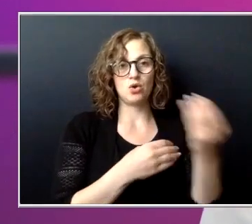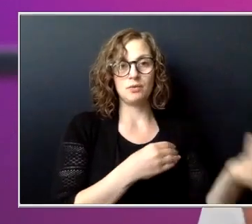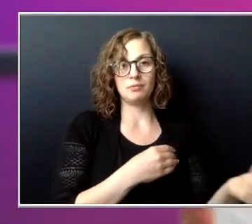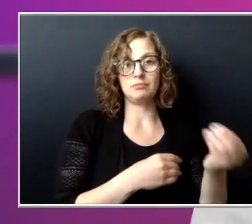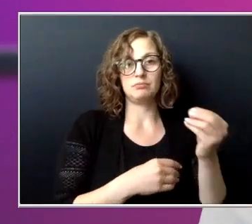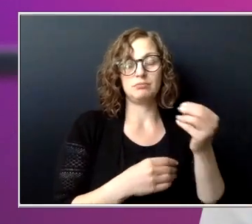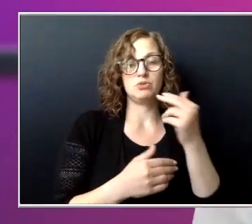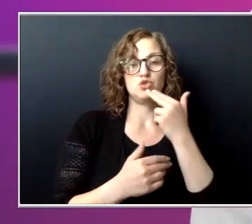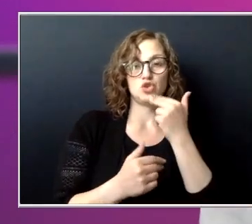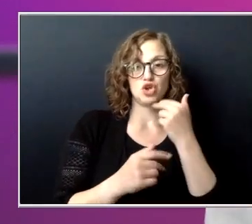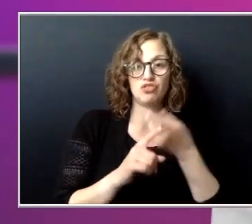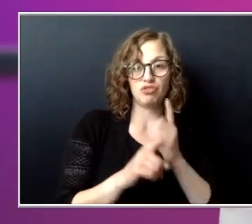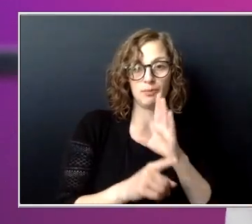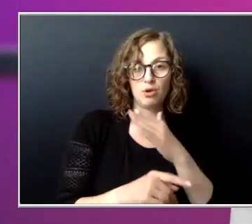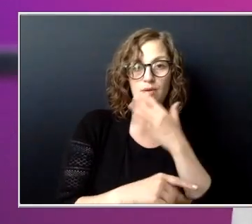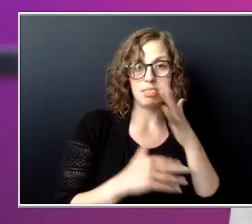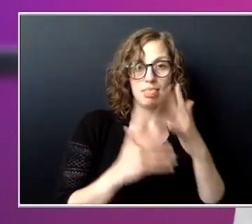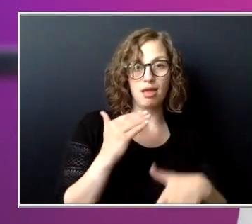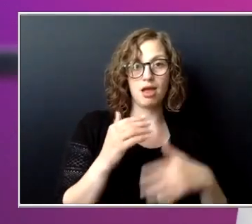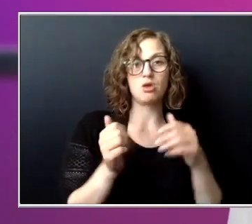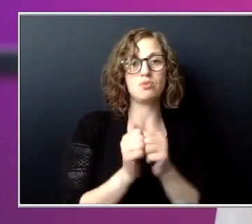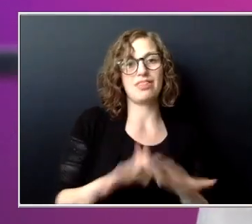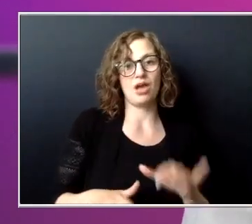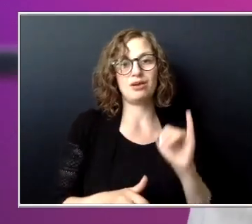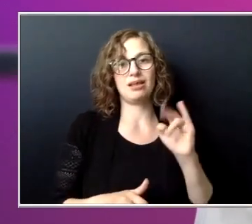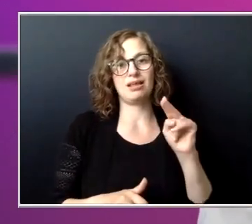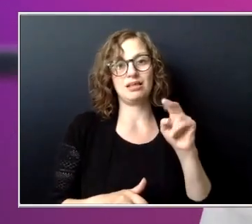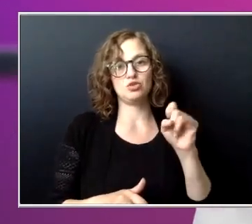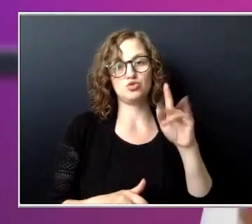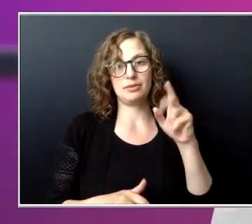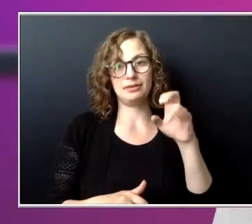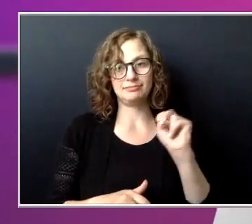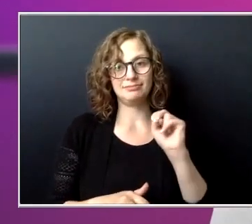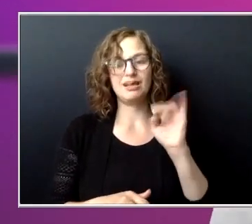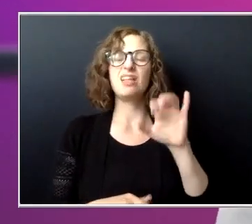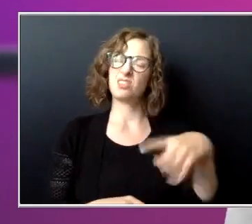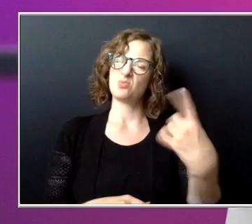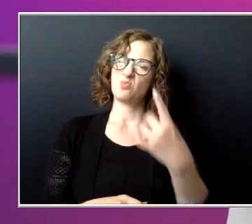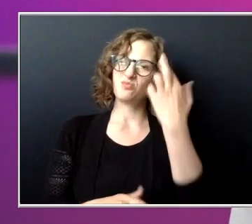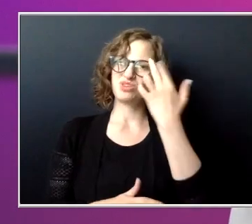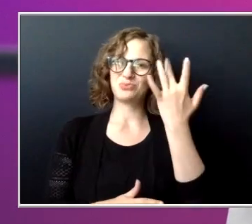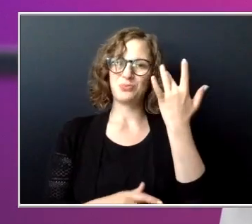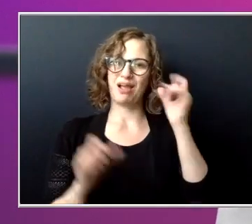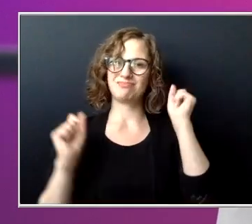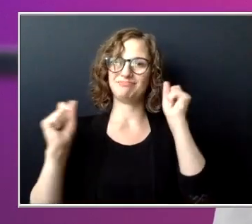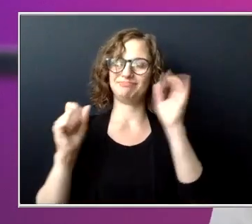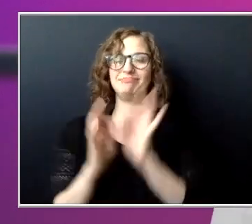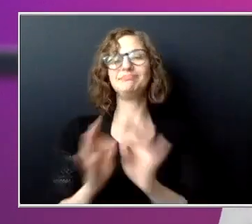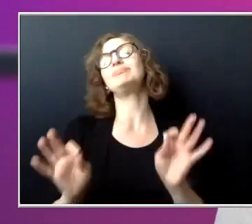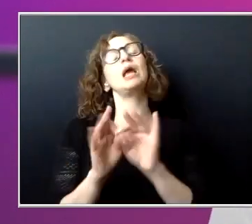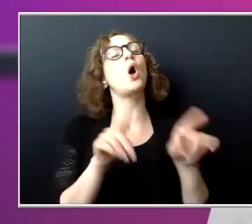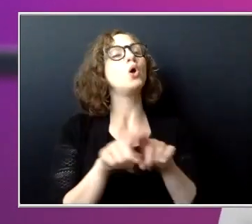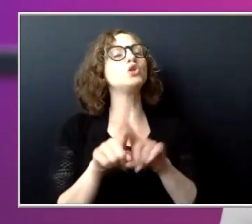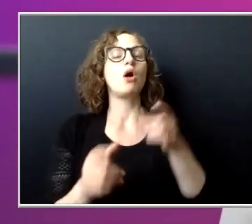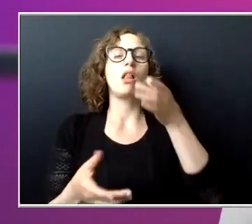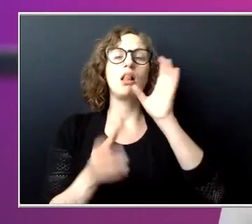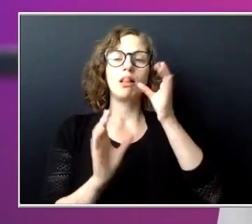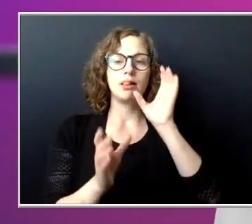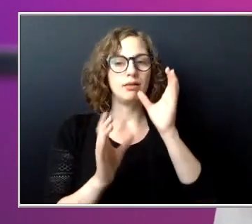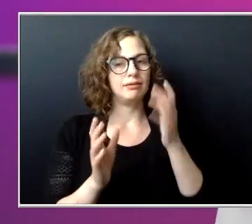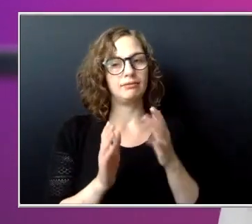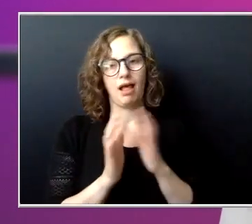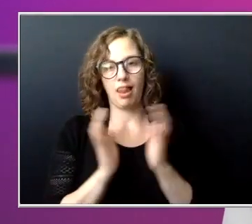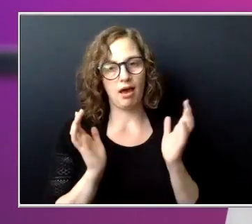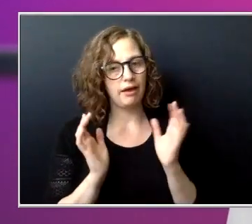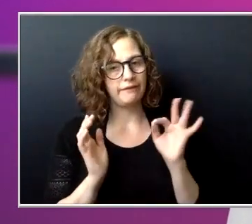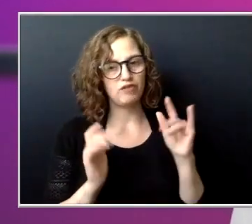when you're moving and exercising, that's one of the reasons why it's so important. And then also drinking plenty of fluids can be helpful. And then talking to your doctor about whether there are